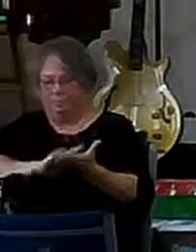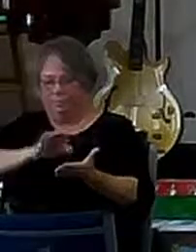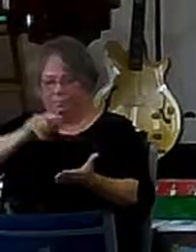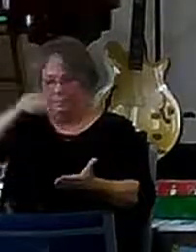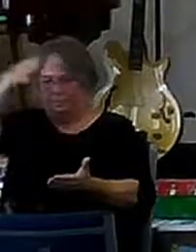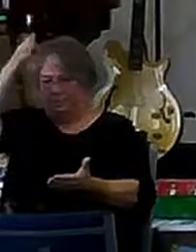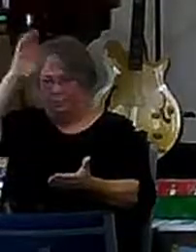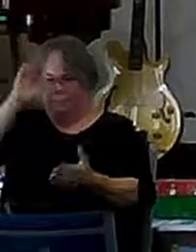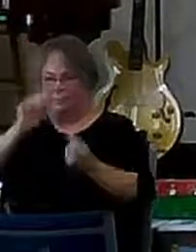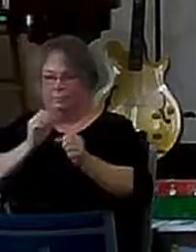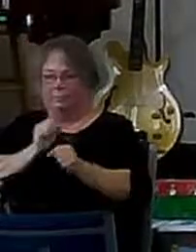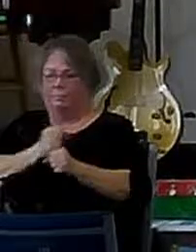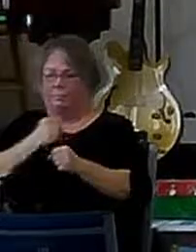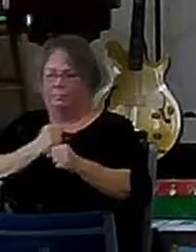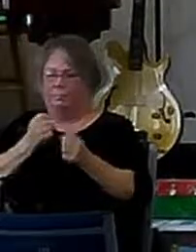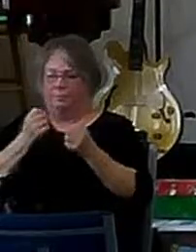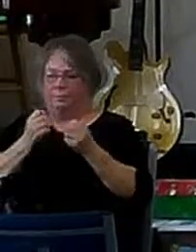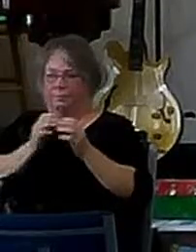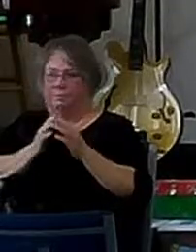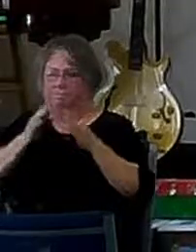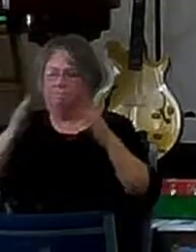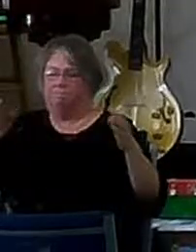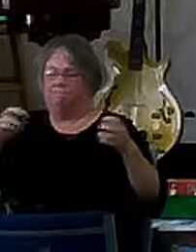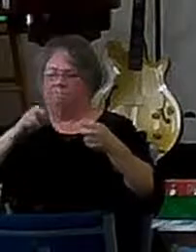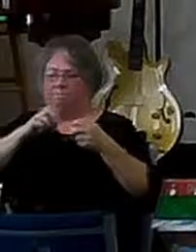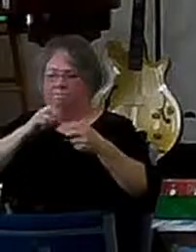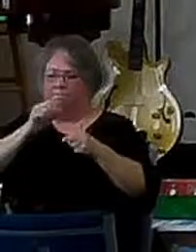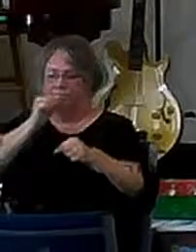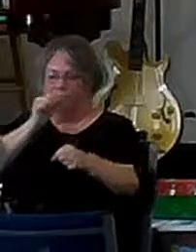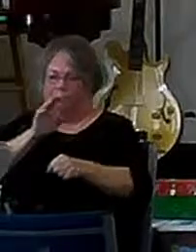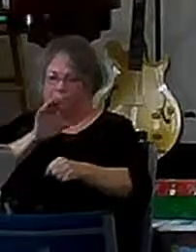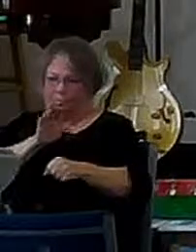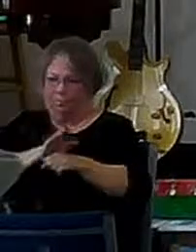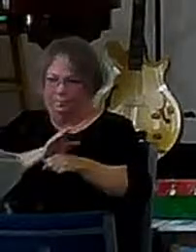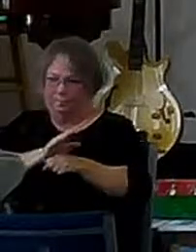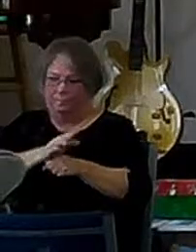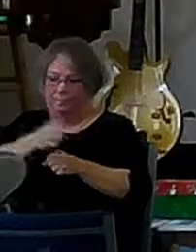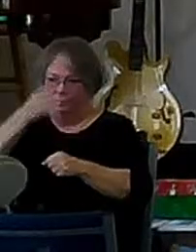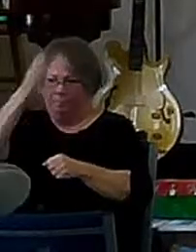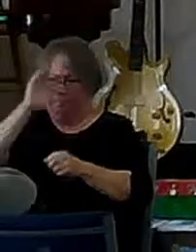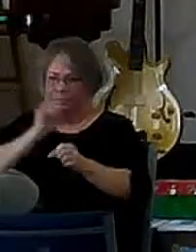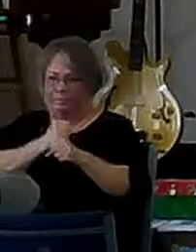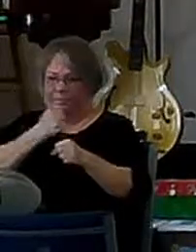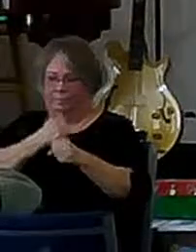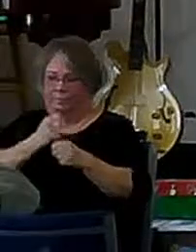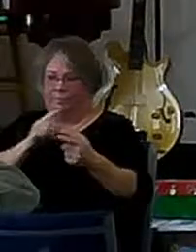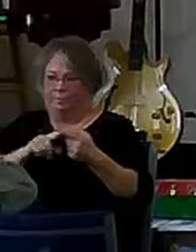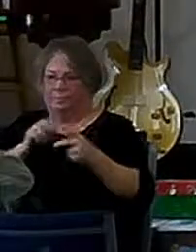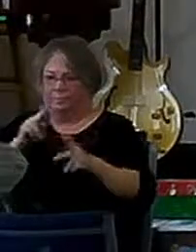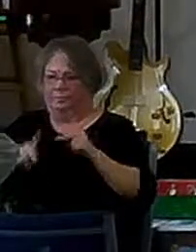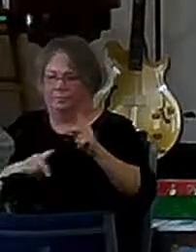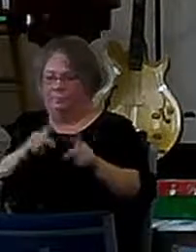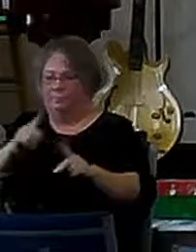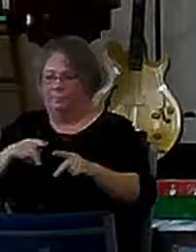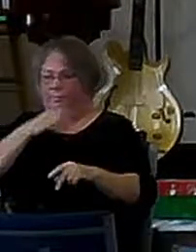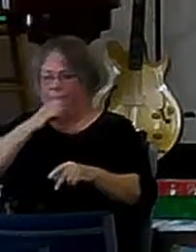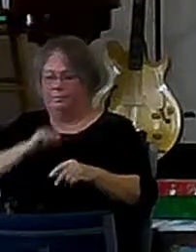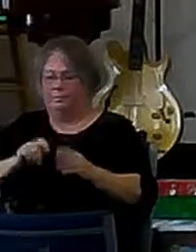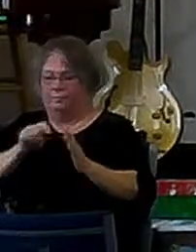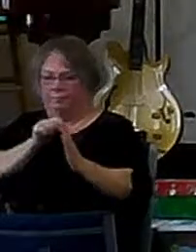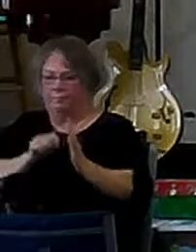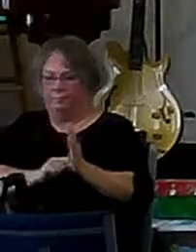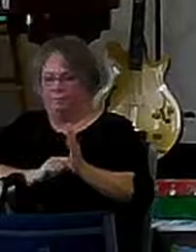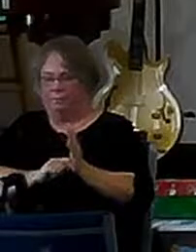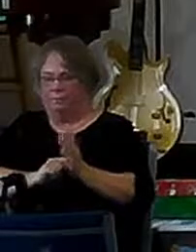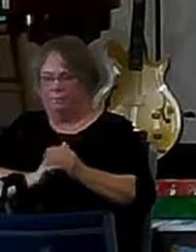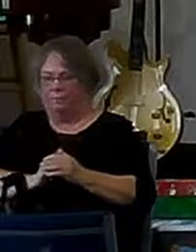promises that God made in the Old Testament to Abraham, to Isaac, to Jacob. I've been reading in Genesis again